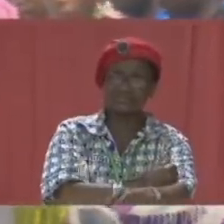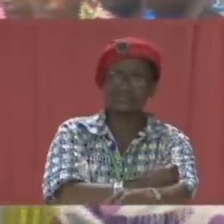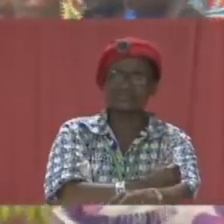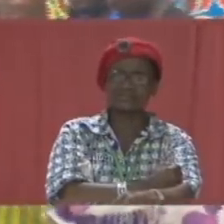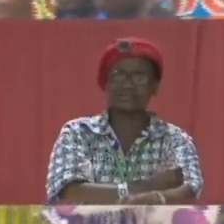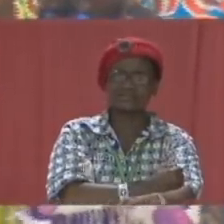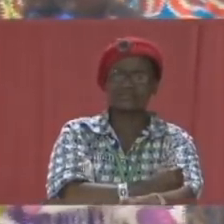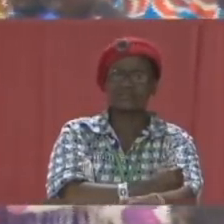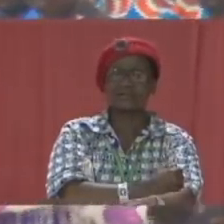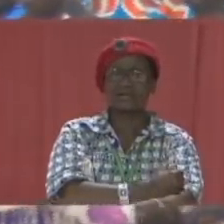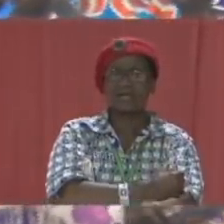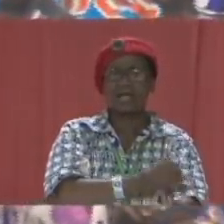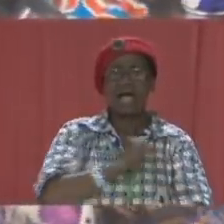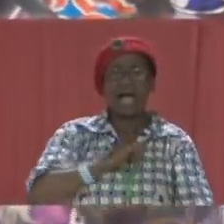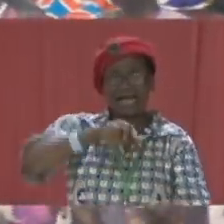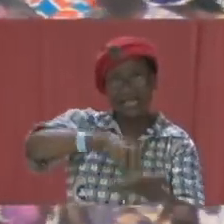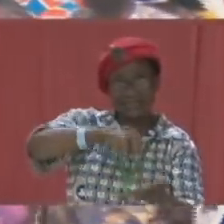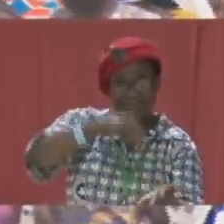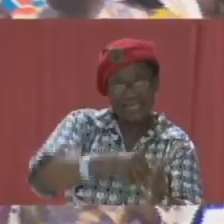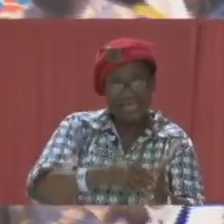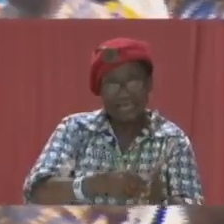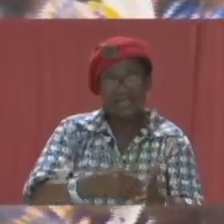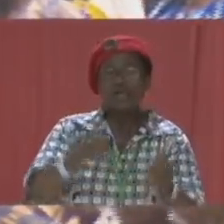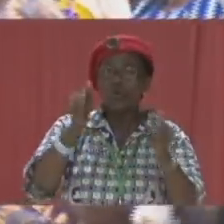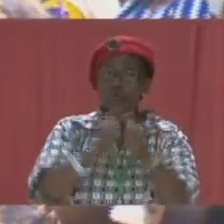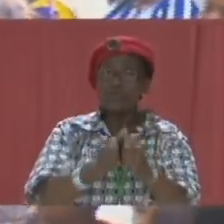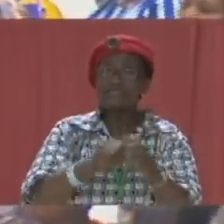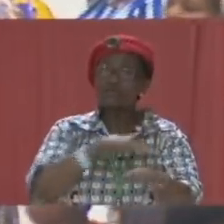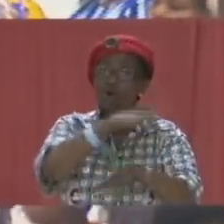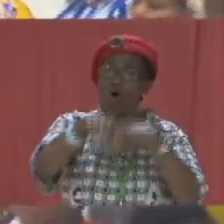and I mean with all your strength,